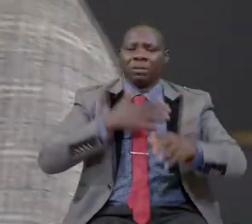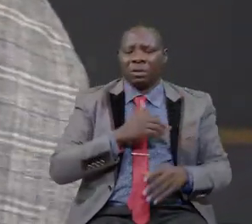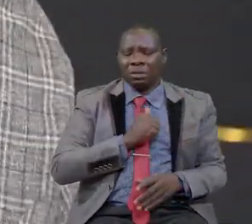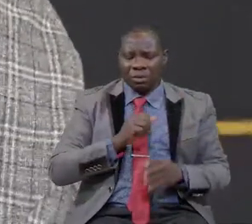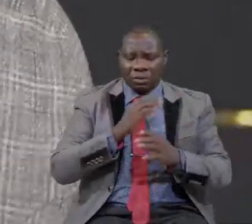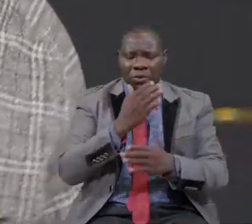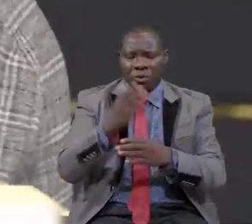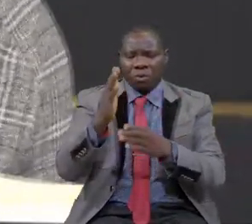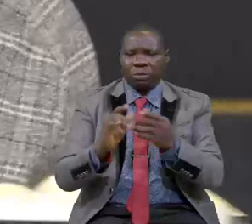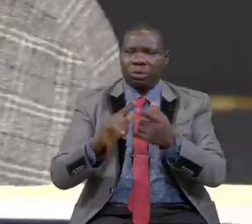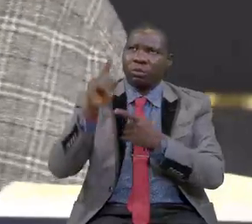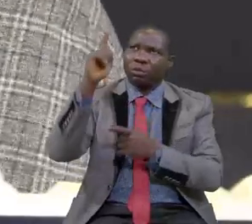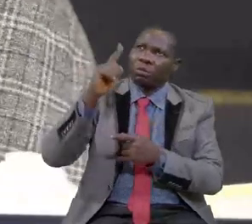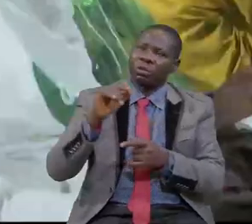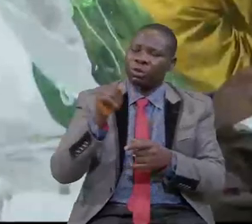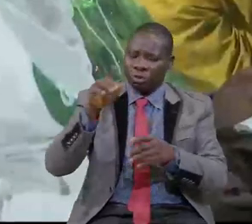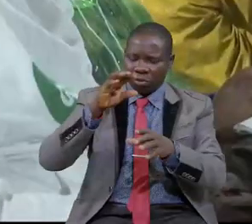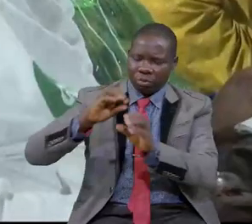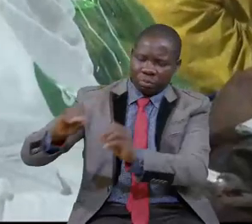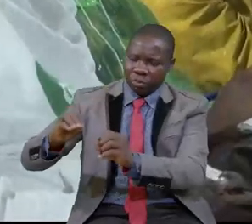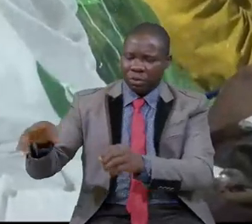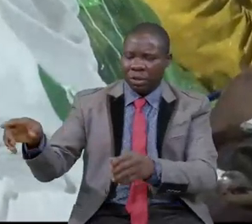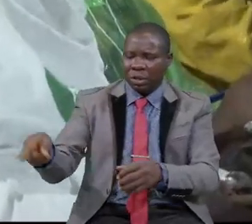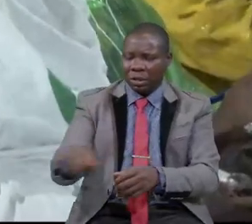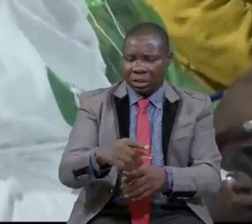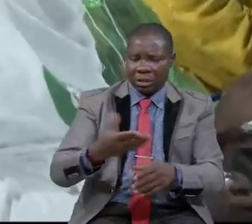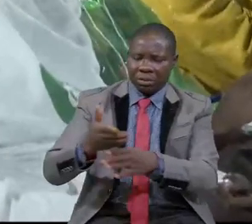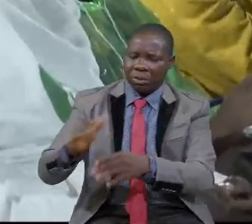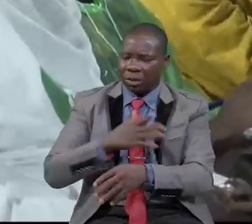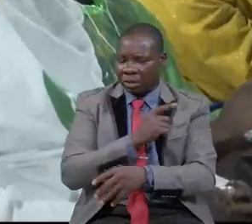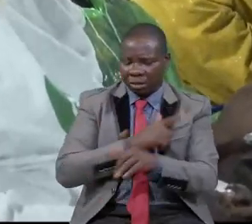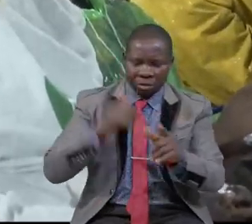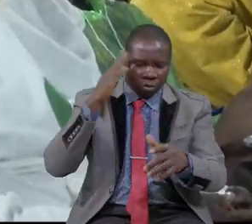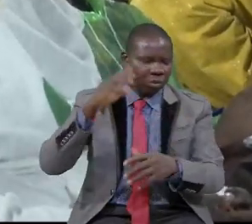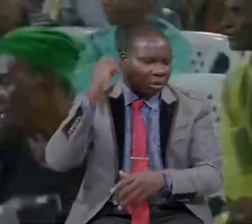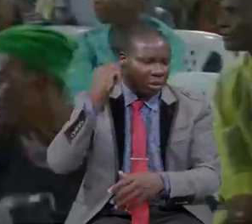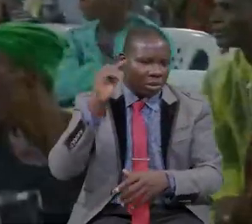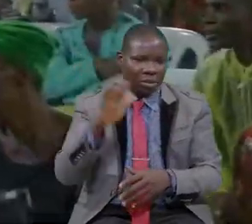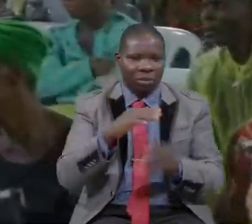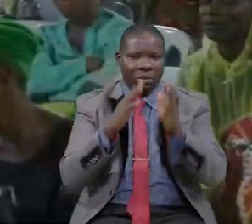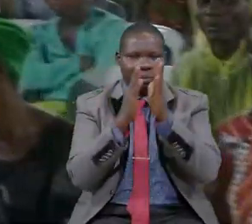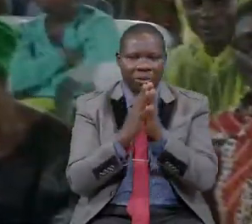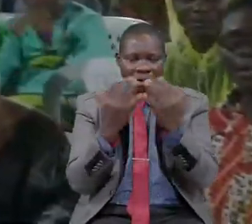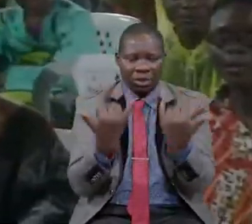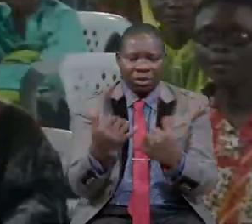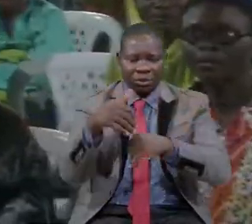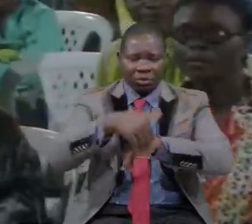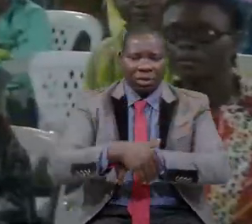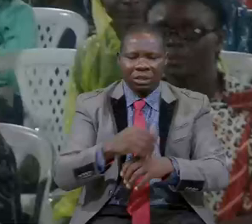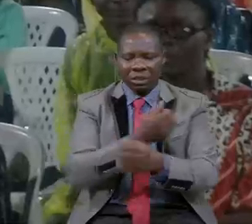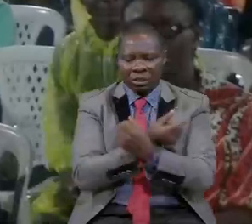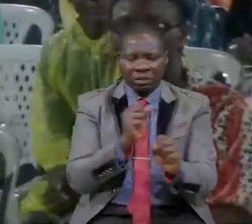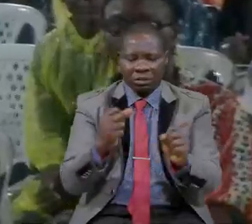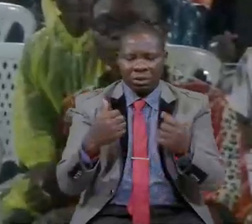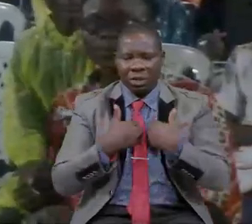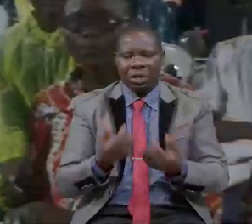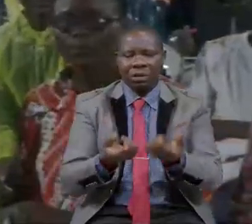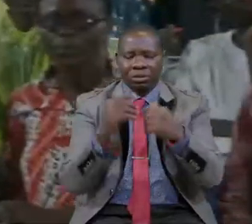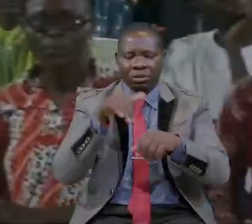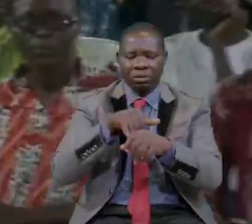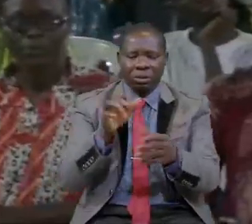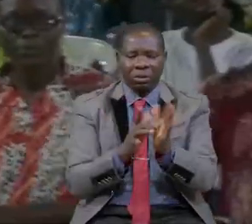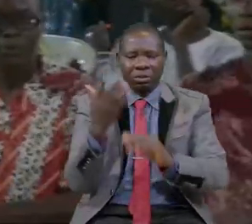Lord will hear your prayer. Tonight, salvation has come. Tonight, your freedom has